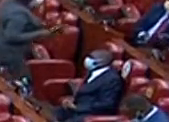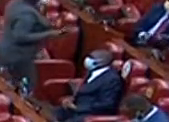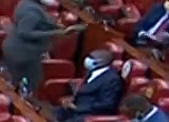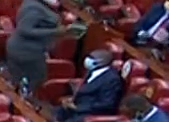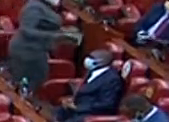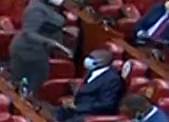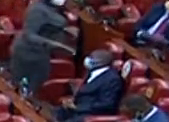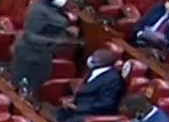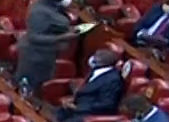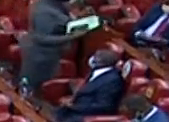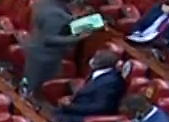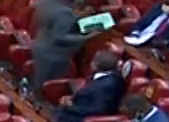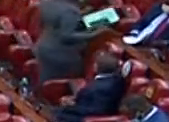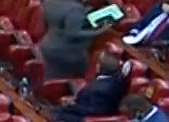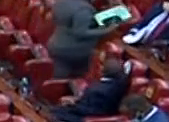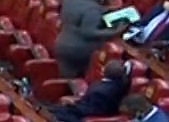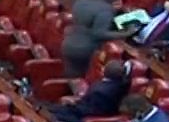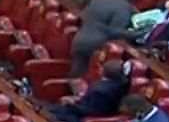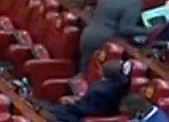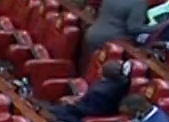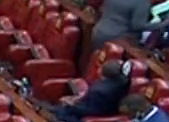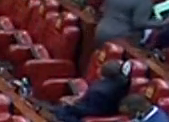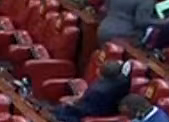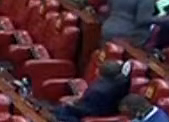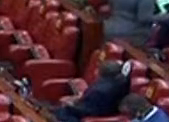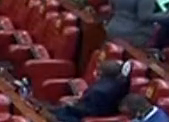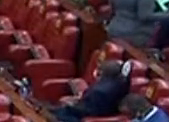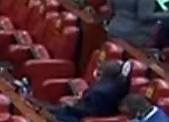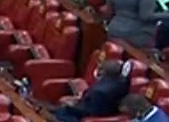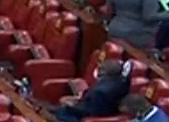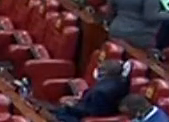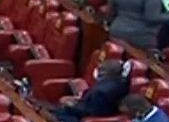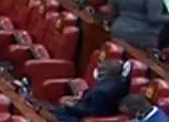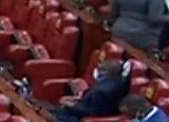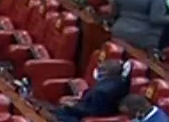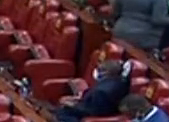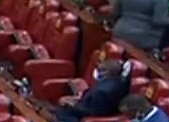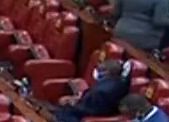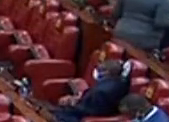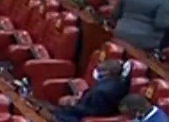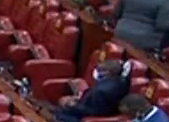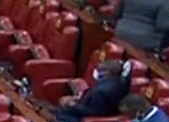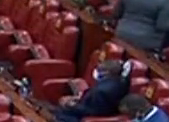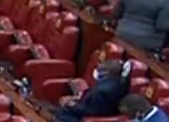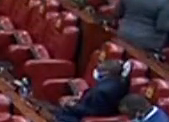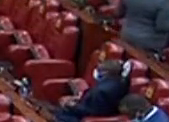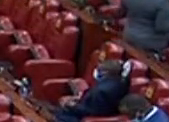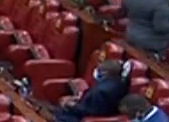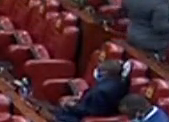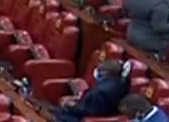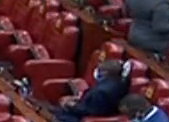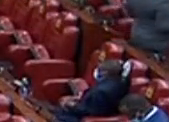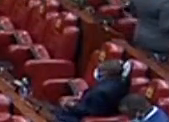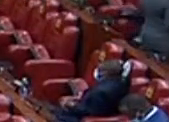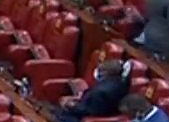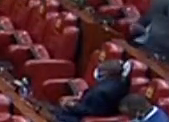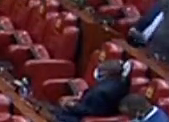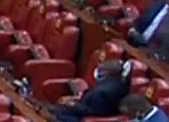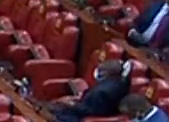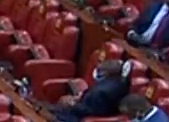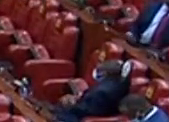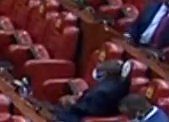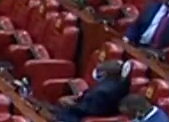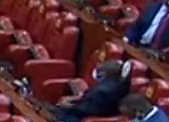bottles and inevitably reduce environmental pollution by cutting waste.